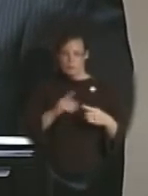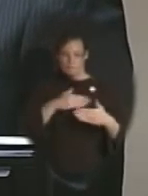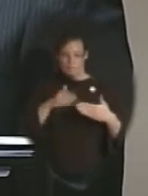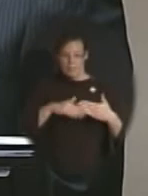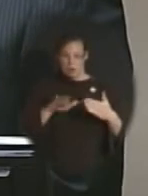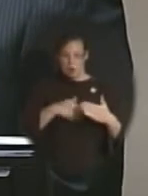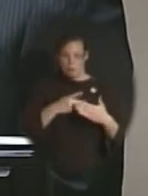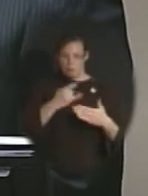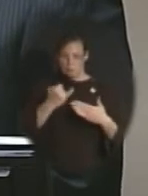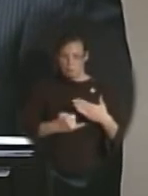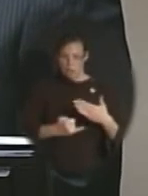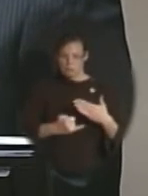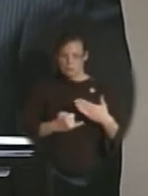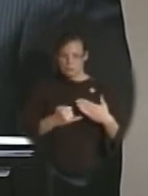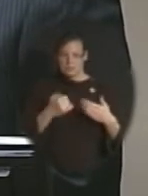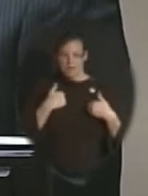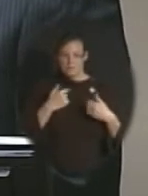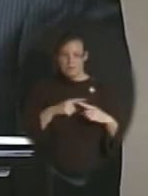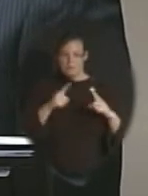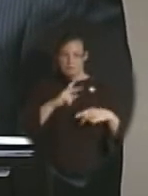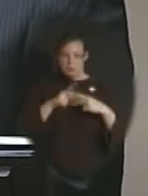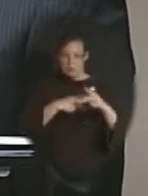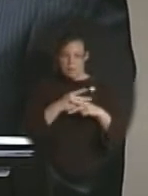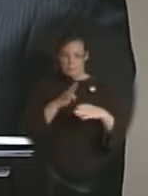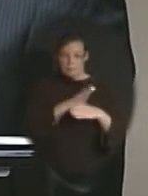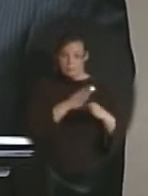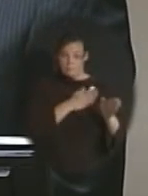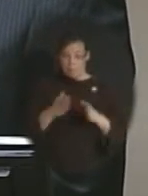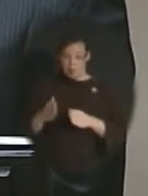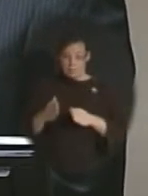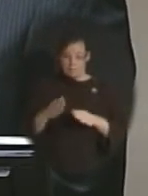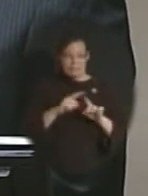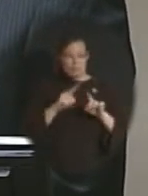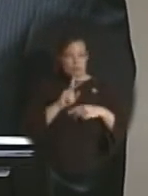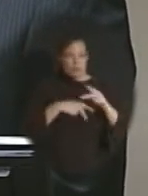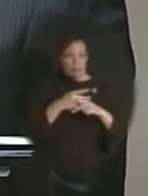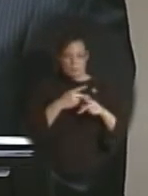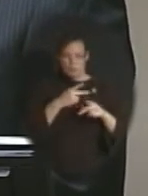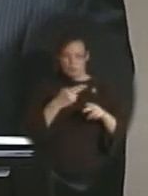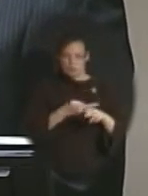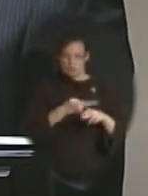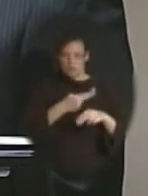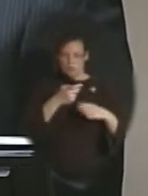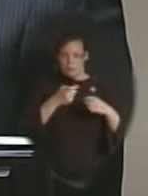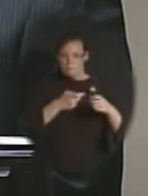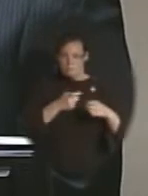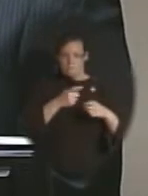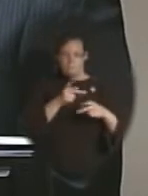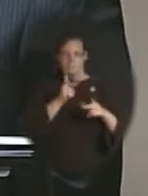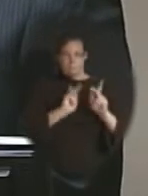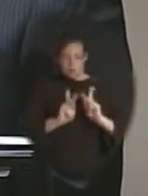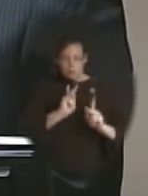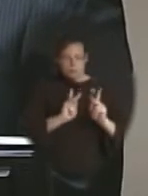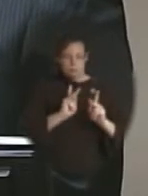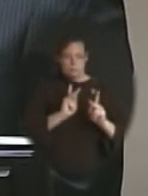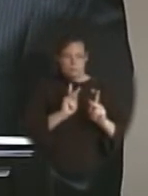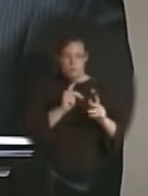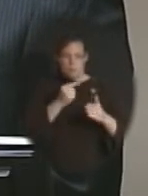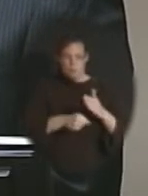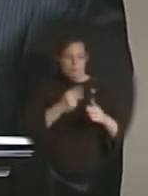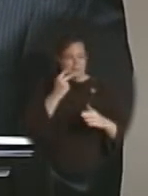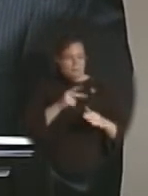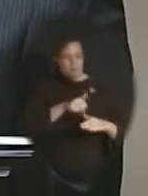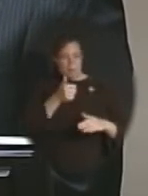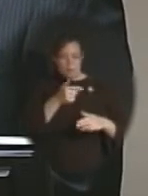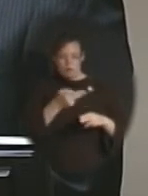all of these projects. They have a different type business plan, different type construction manager, different type personnel than what we've seen from other